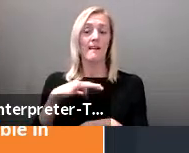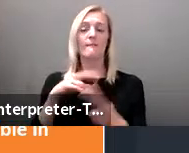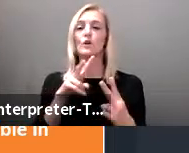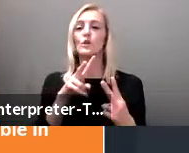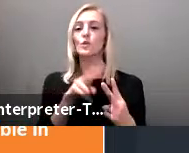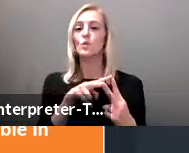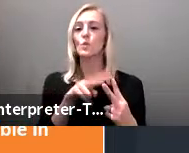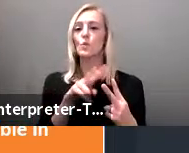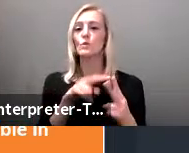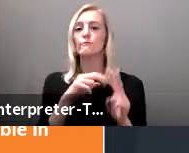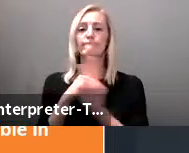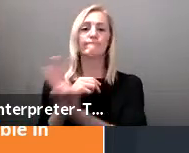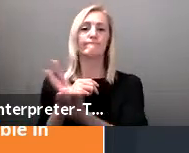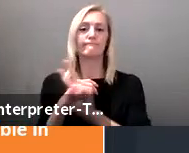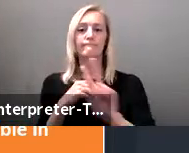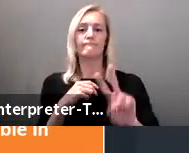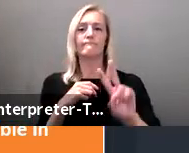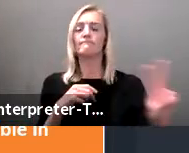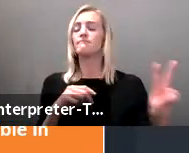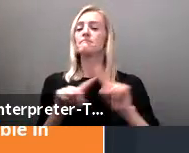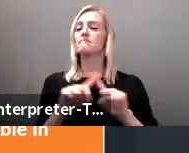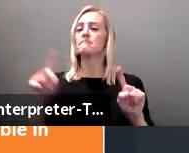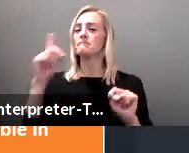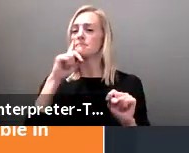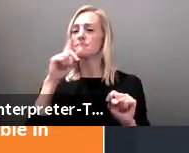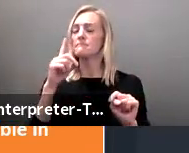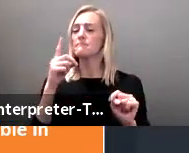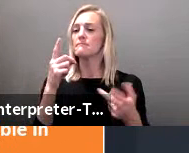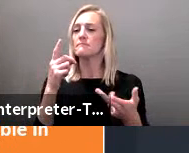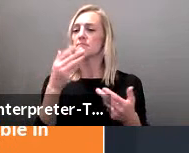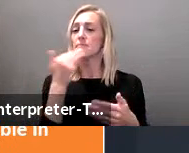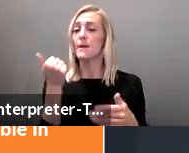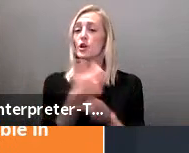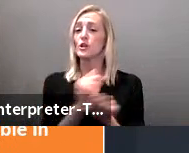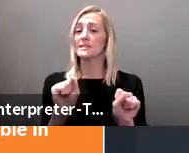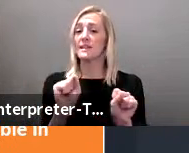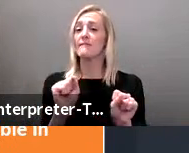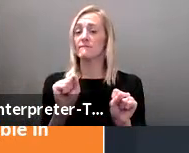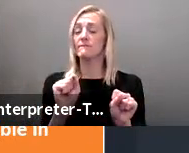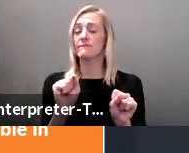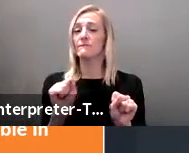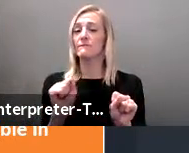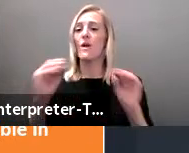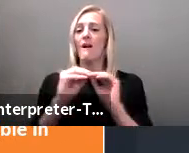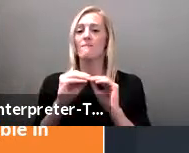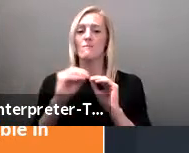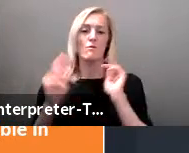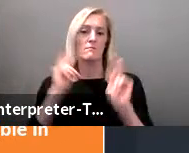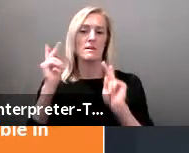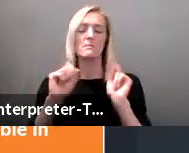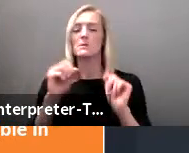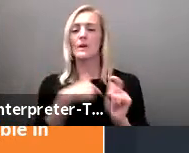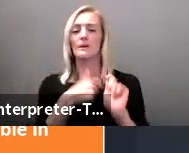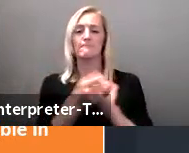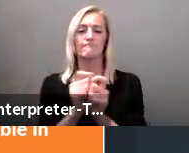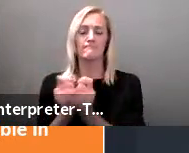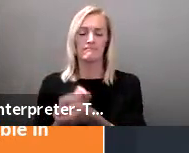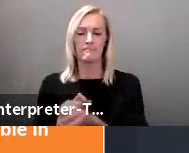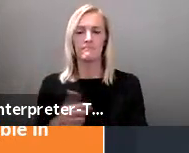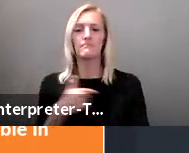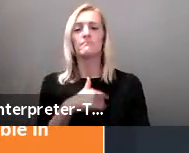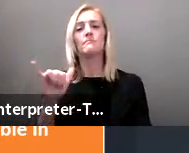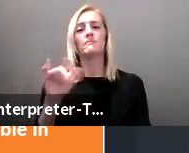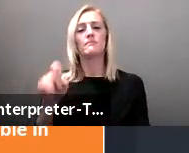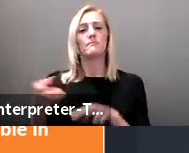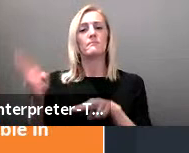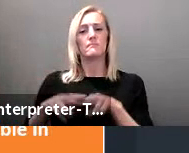area, but we think it's more safety in numbers. And so we had to do that. We also needed to increase our